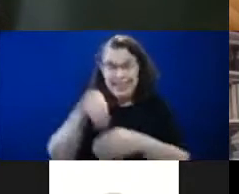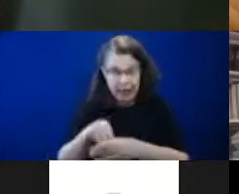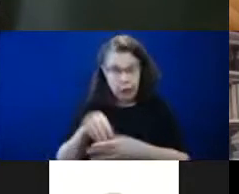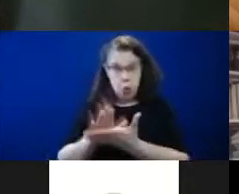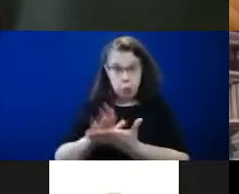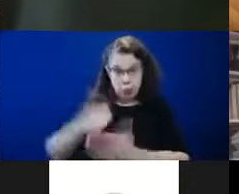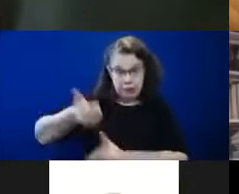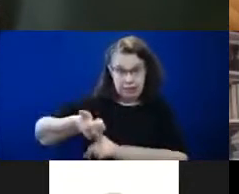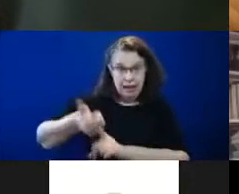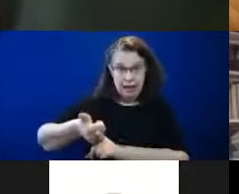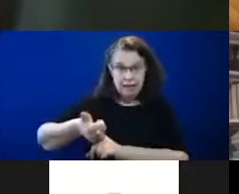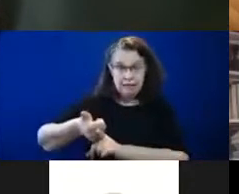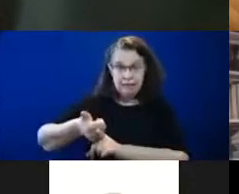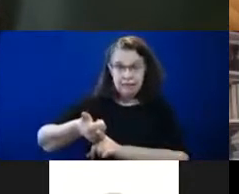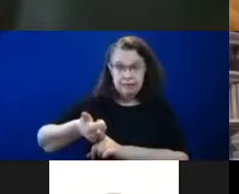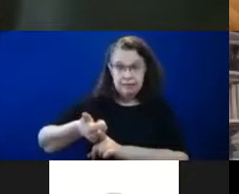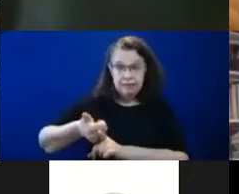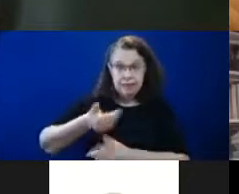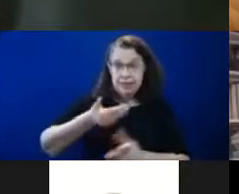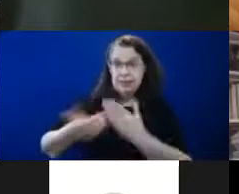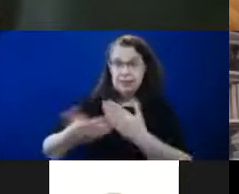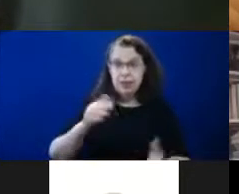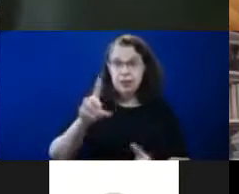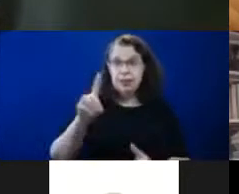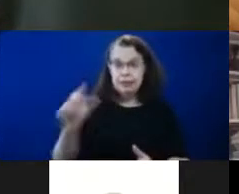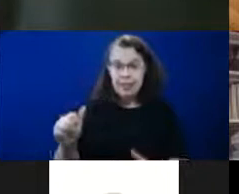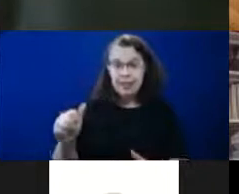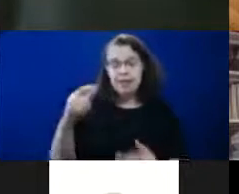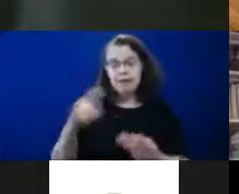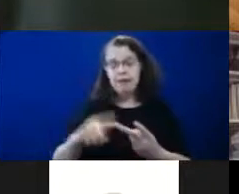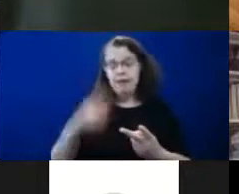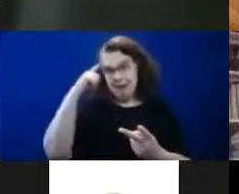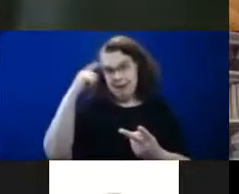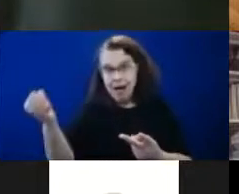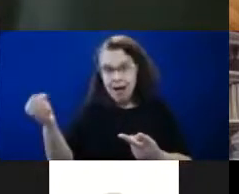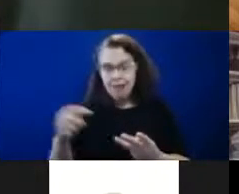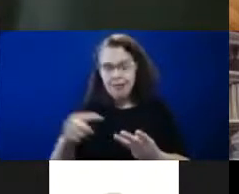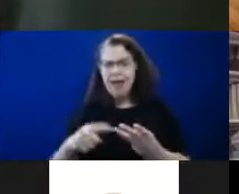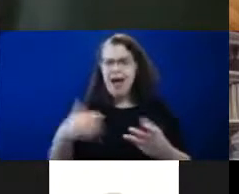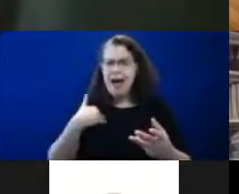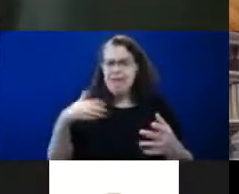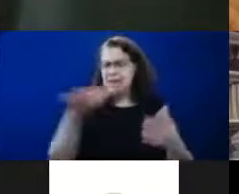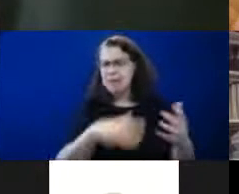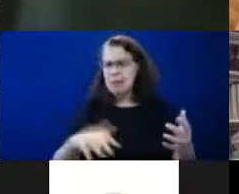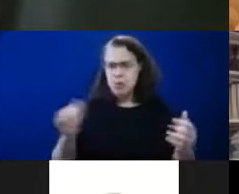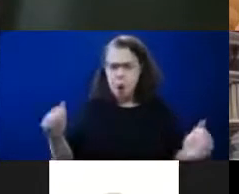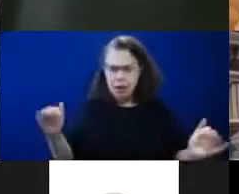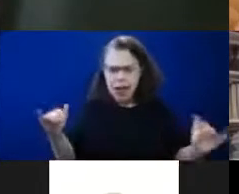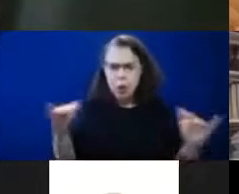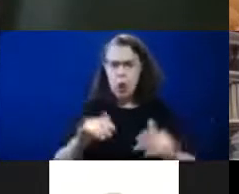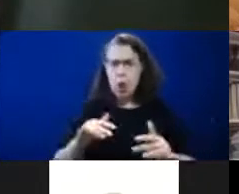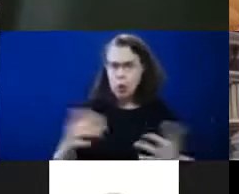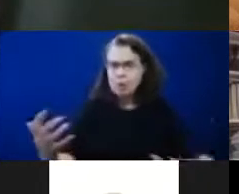whether it's for disabilities, mental health, and having a space that we can all go to and use to create a